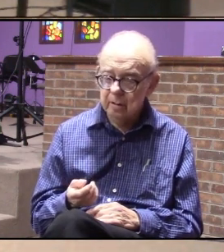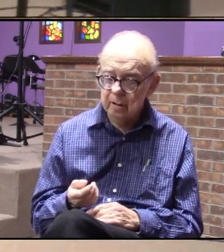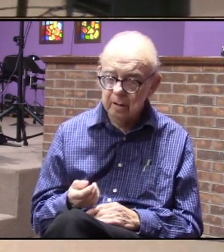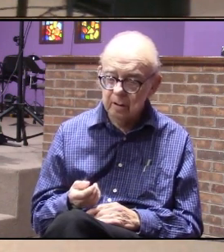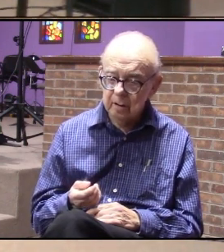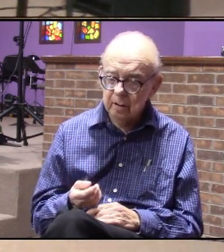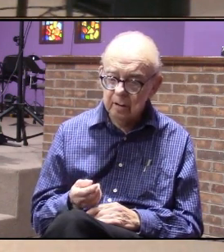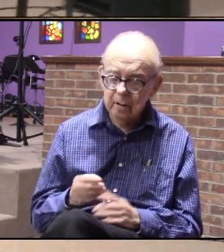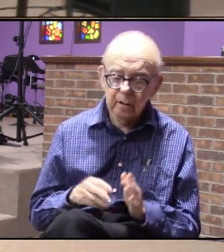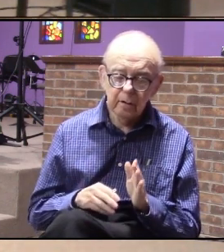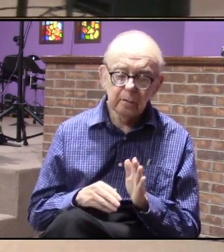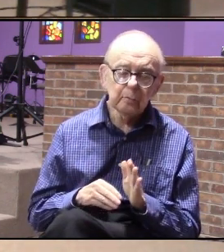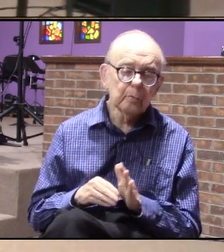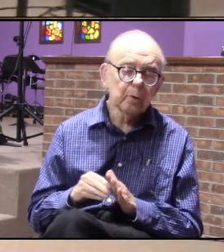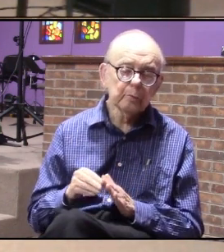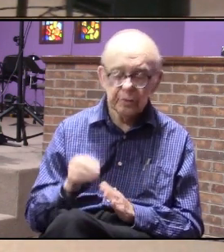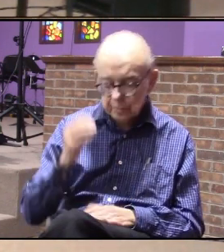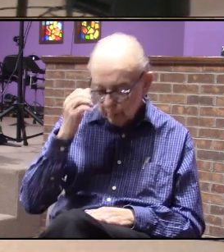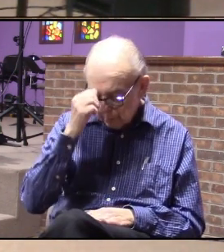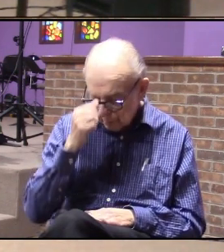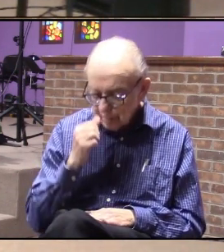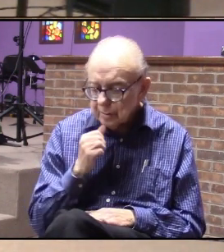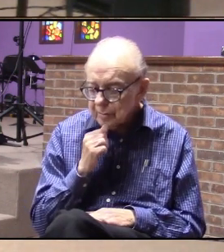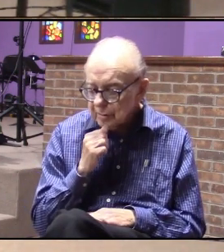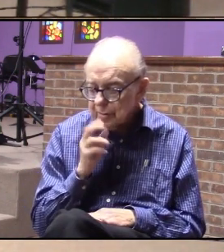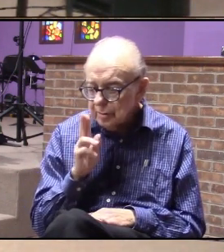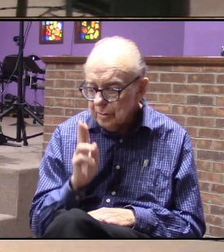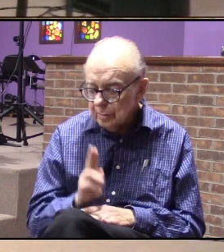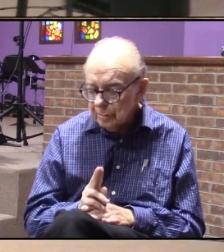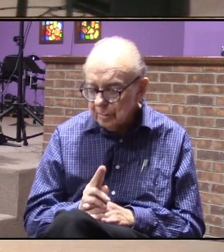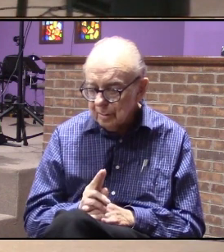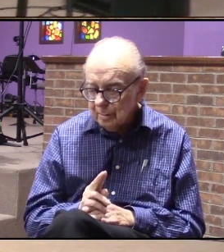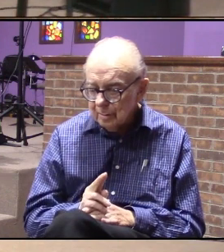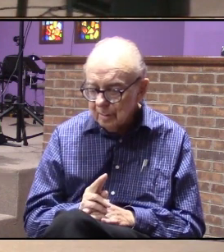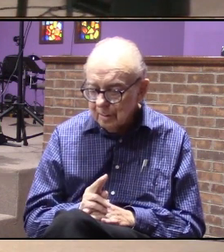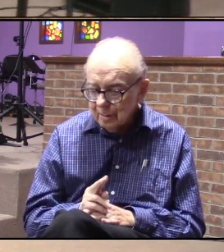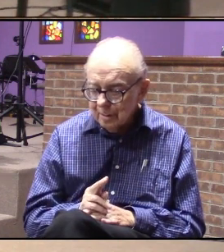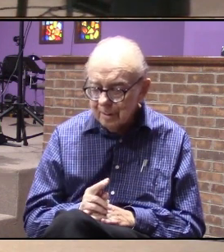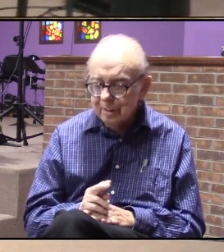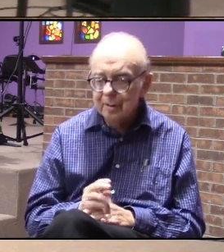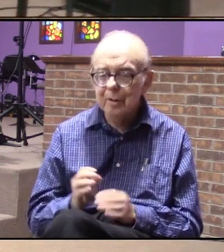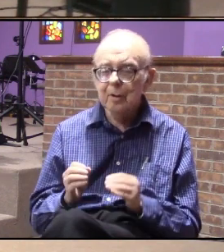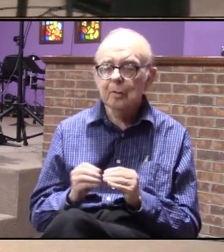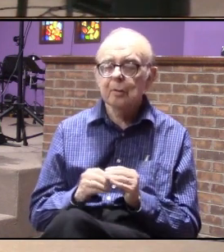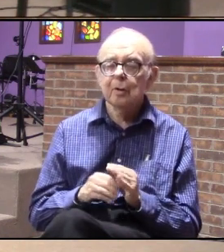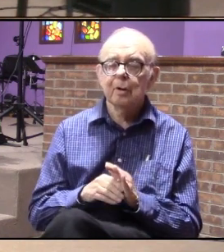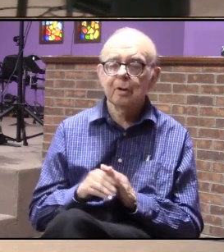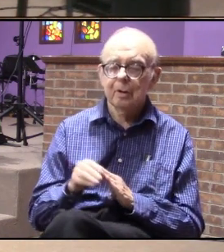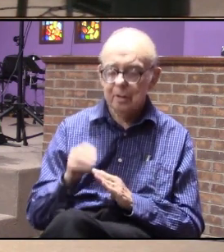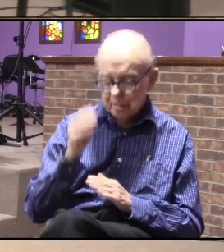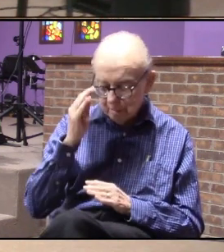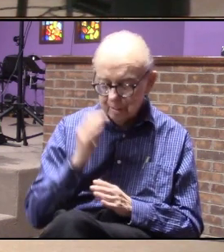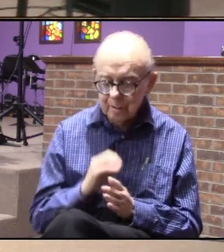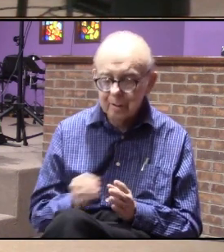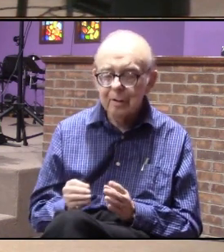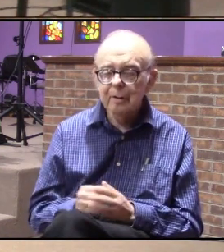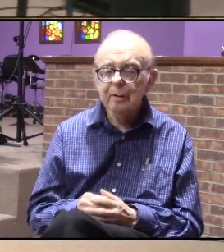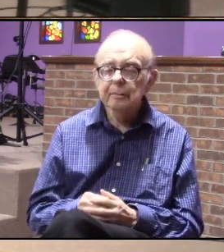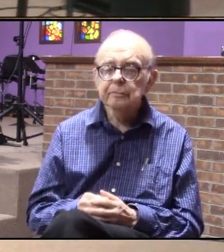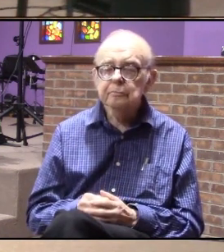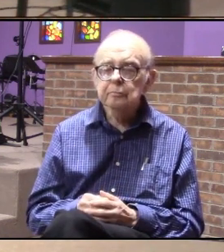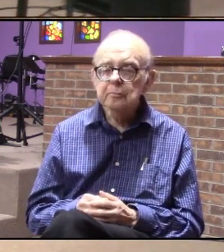more mature adults, can I use that word? Some of us are more mature than